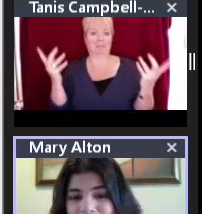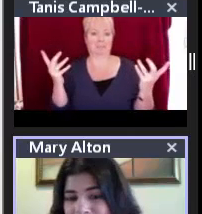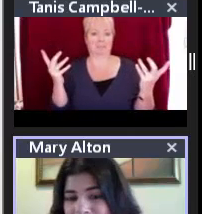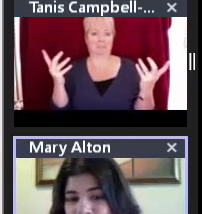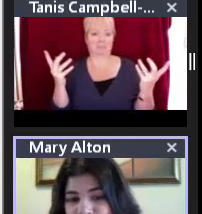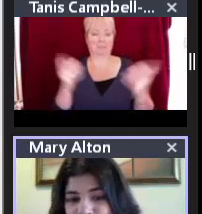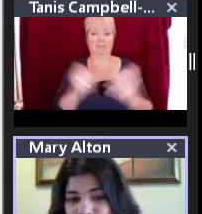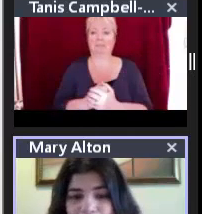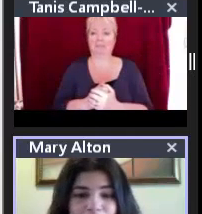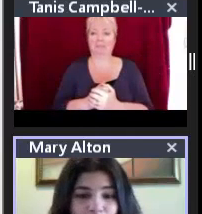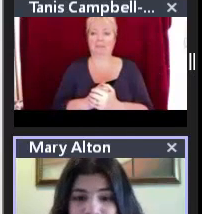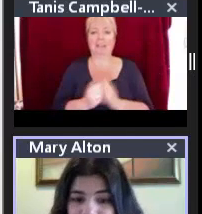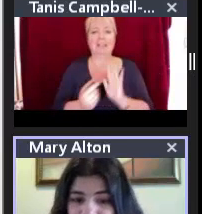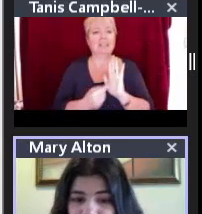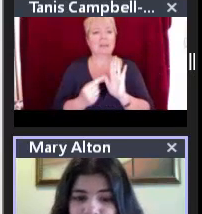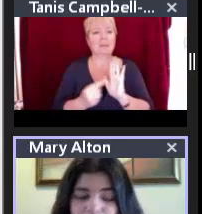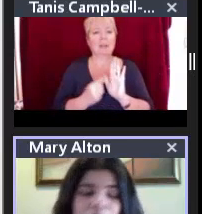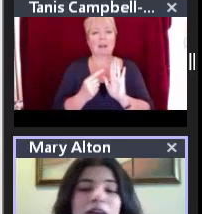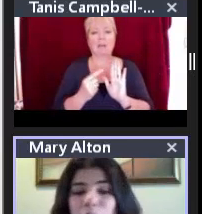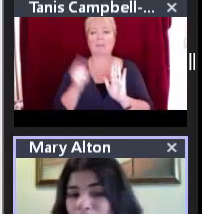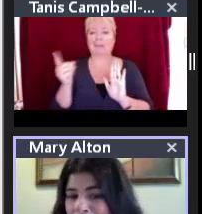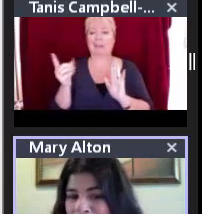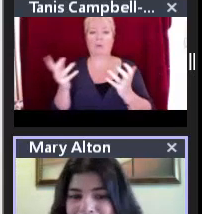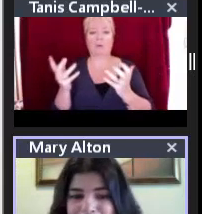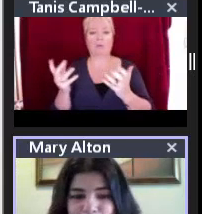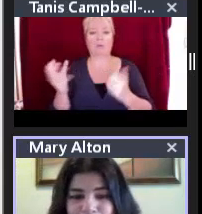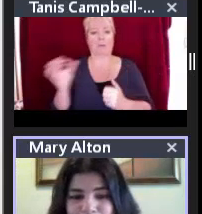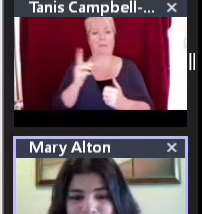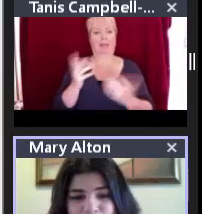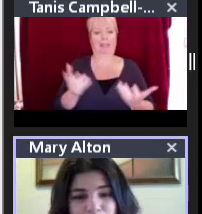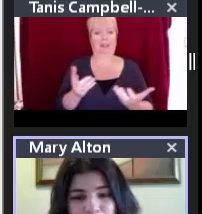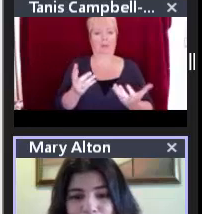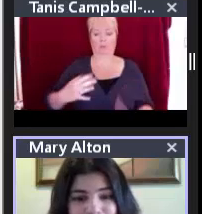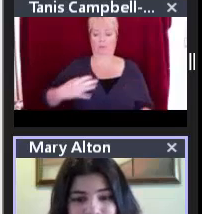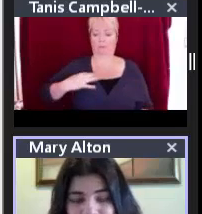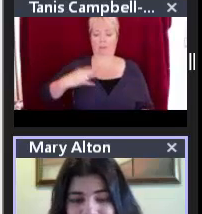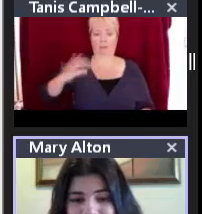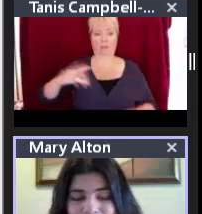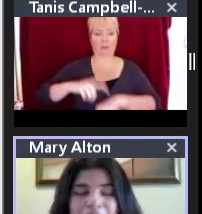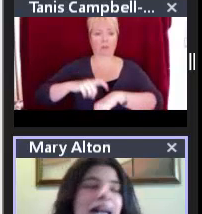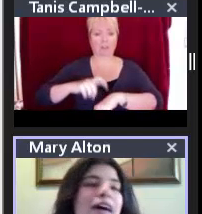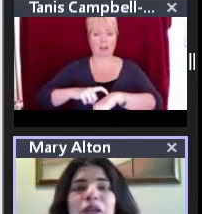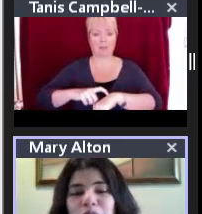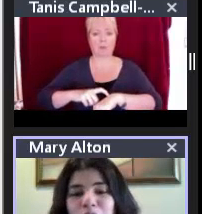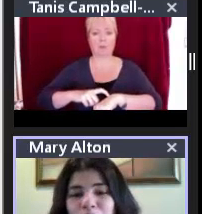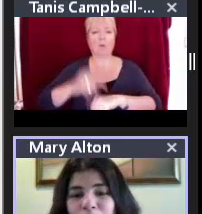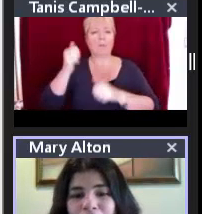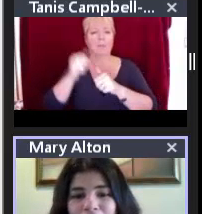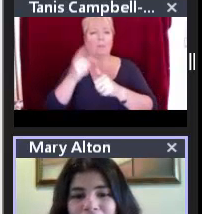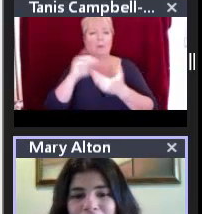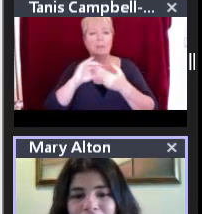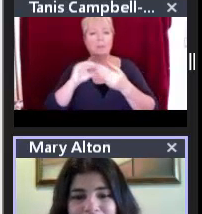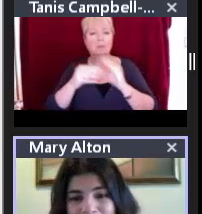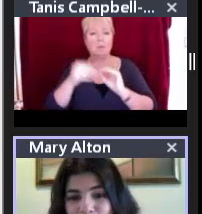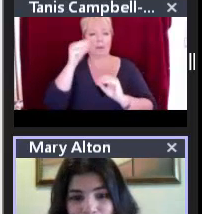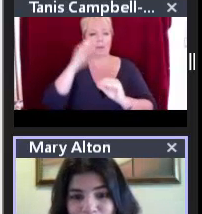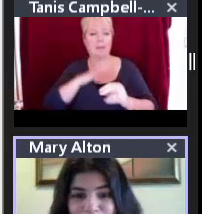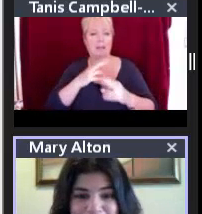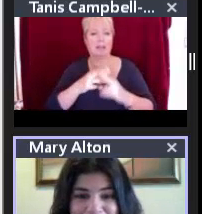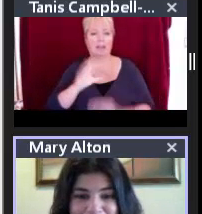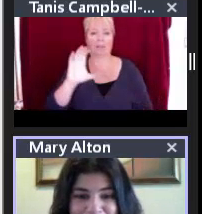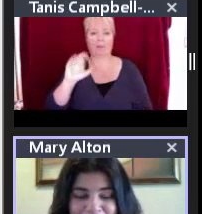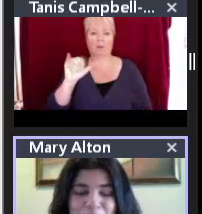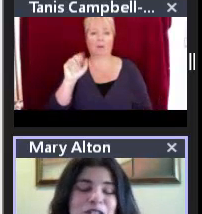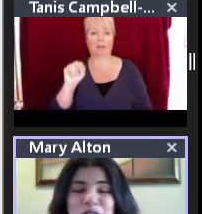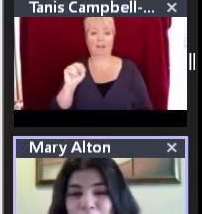to the organization by volunteering their time, or, as Anne-Marie mentioned, people like Colin, who are now part of